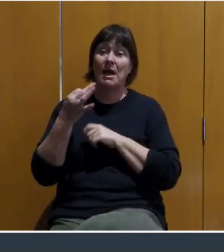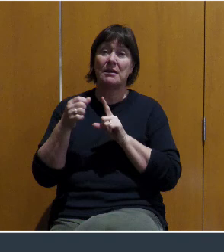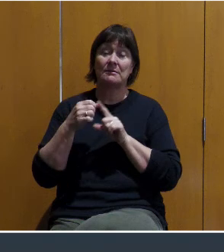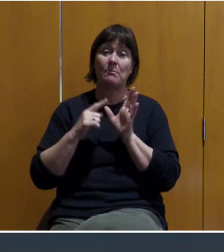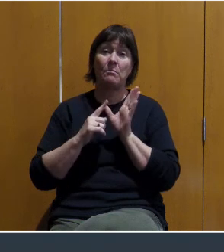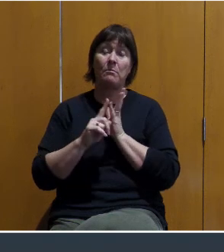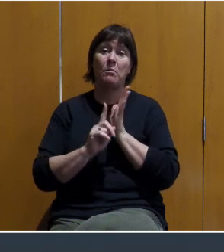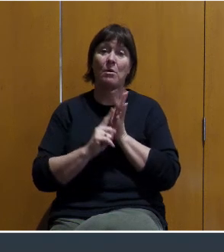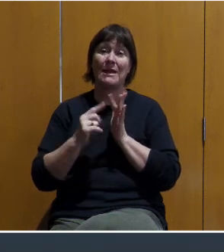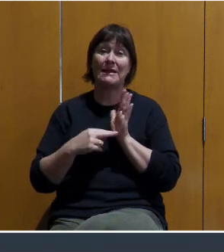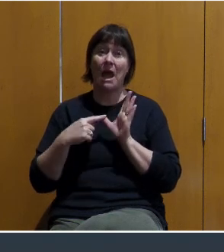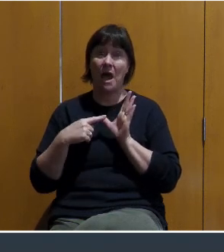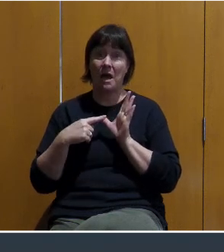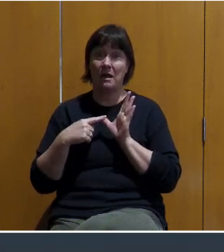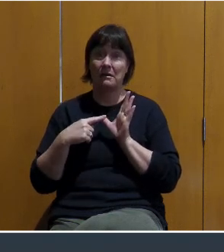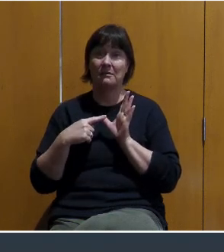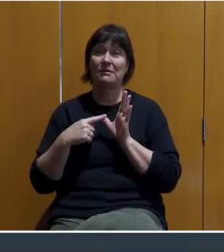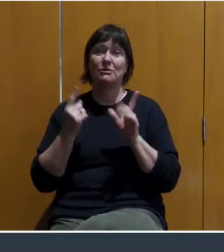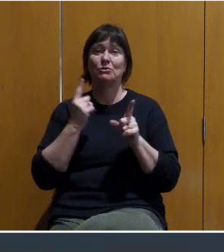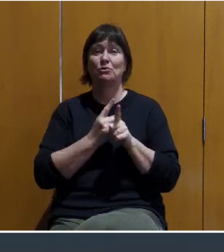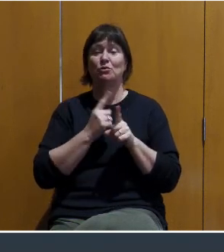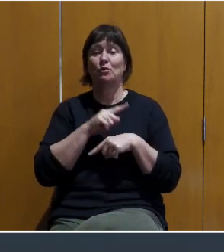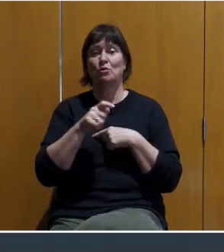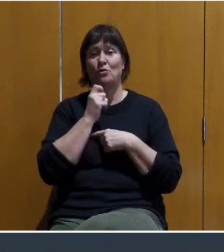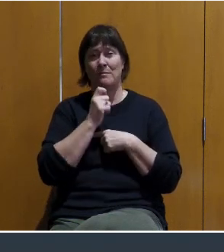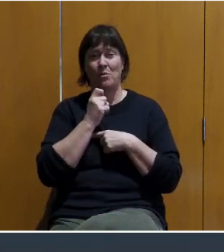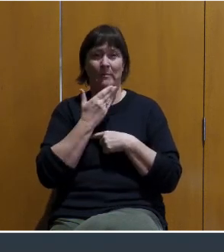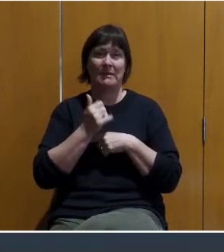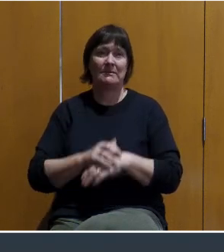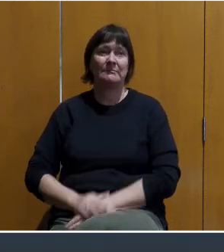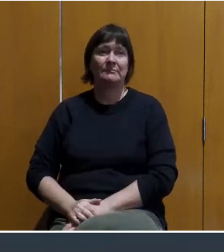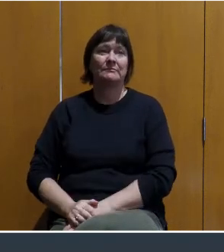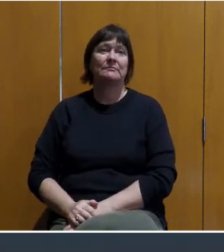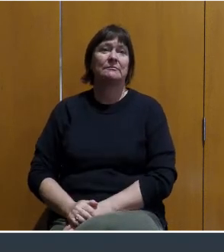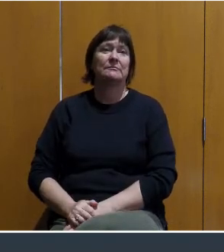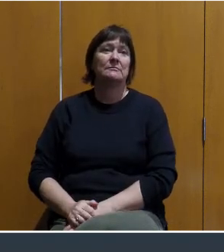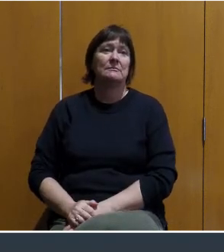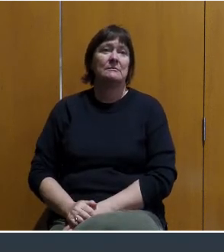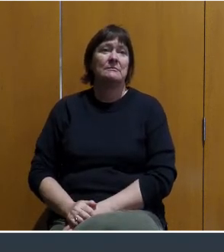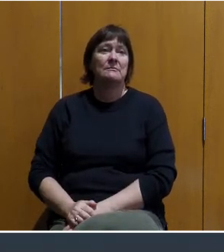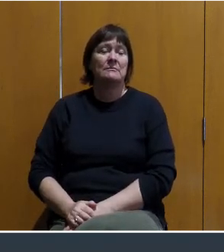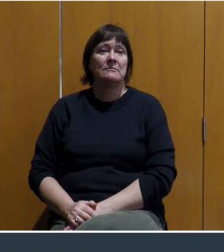to talk to the paper, please. Sure.